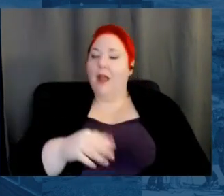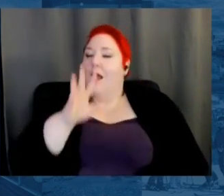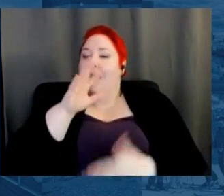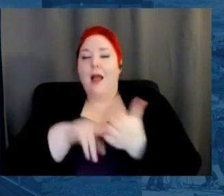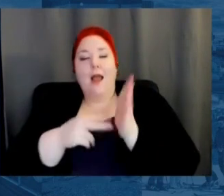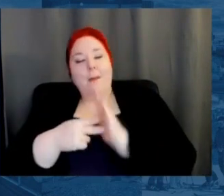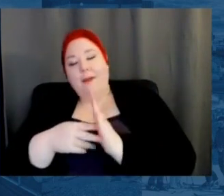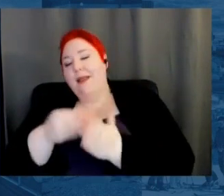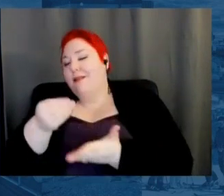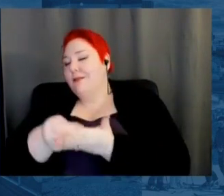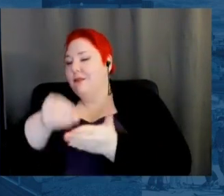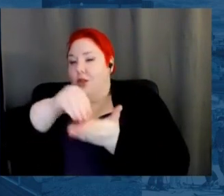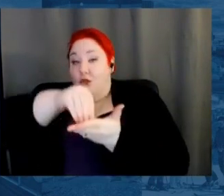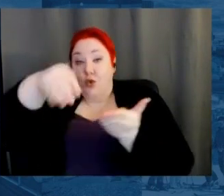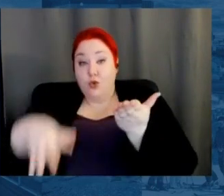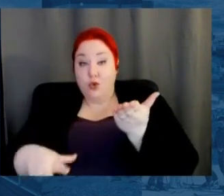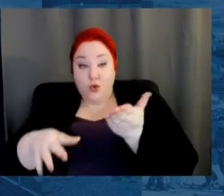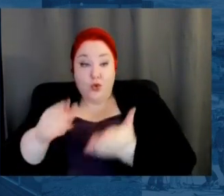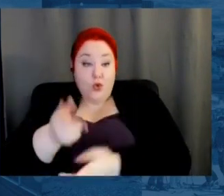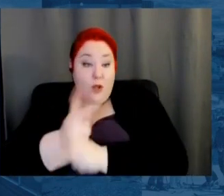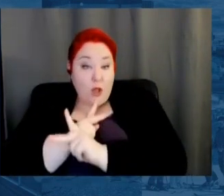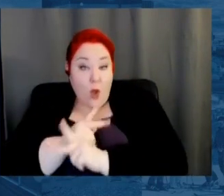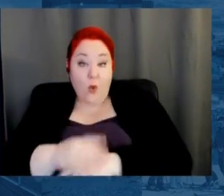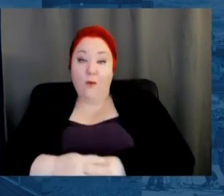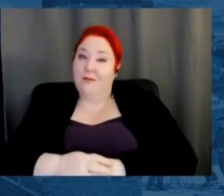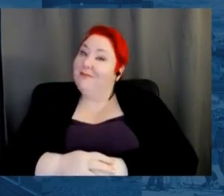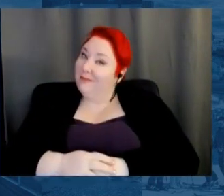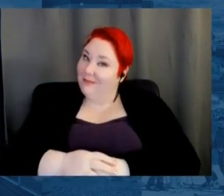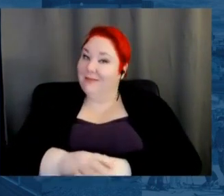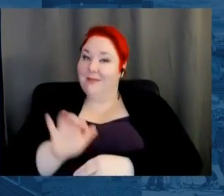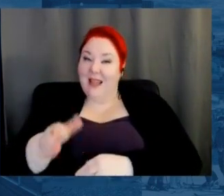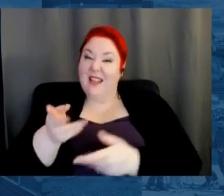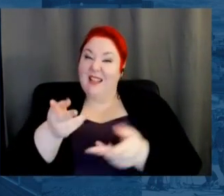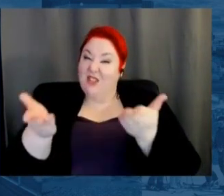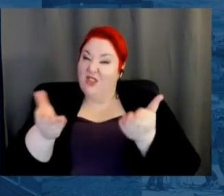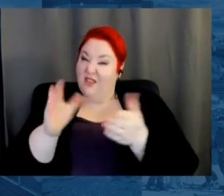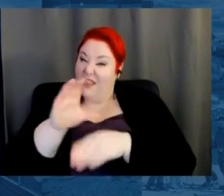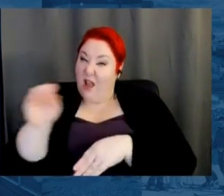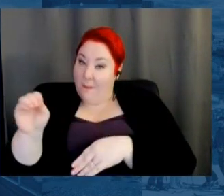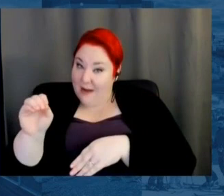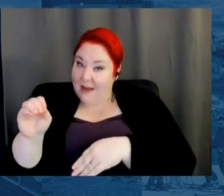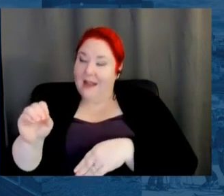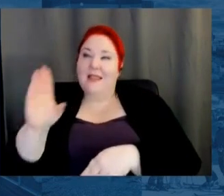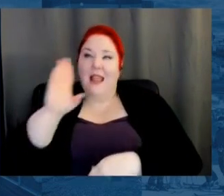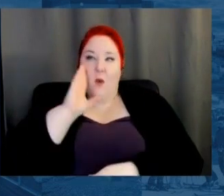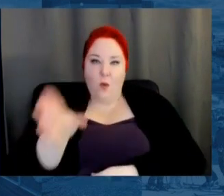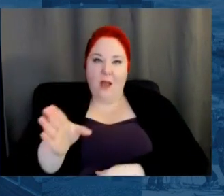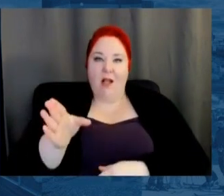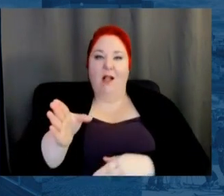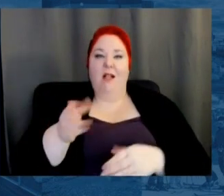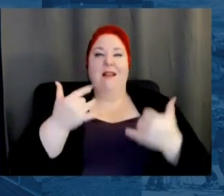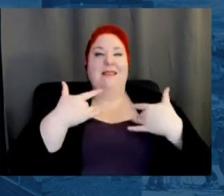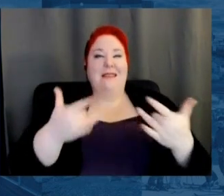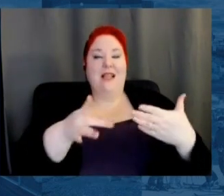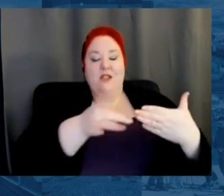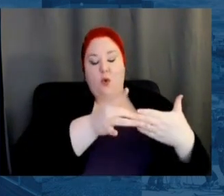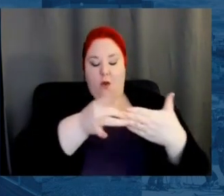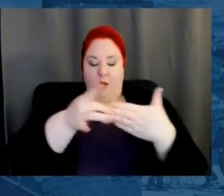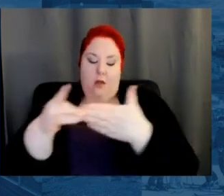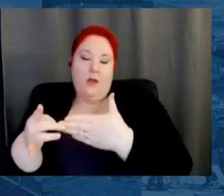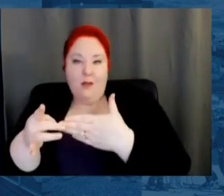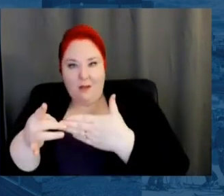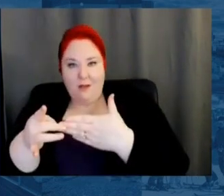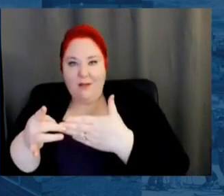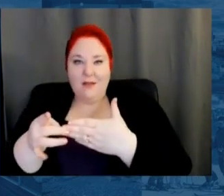loan, those servicers who steer students to the higher. They steer the borrowers